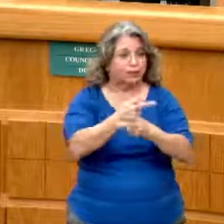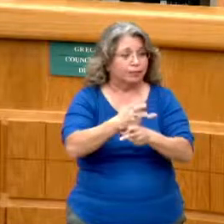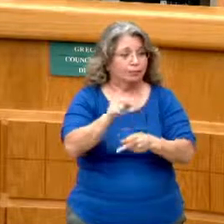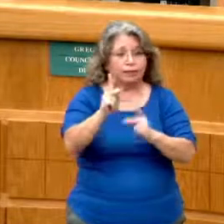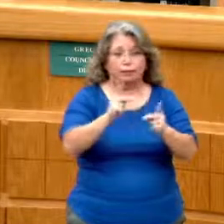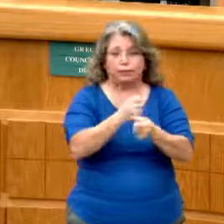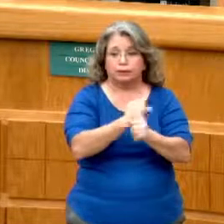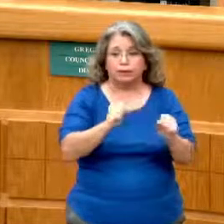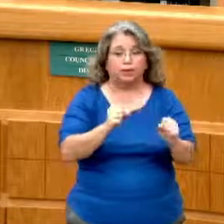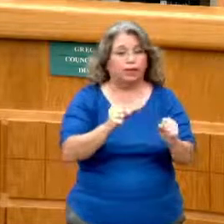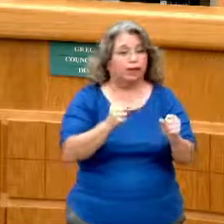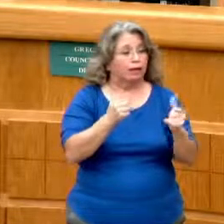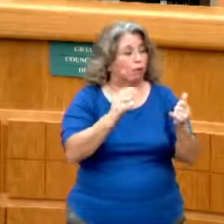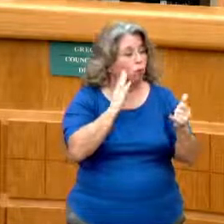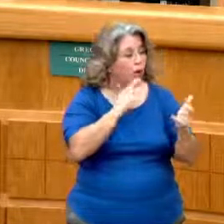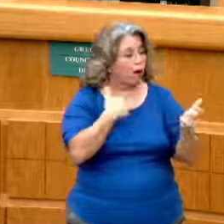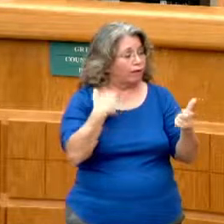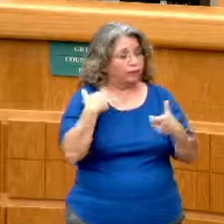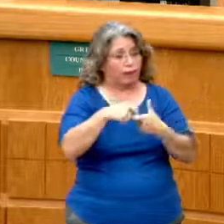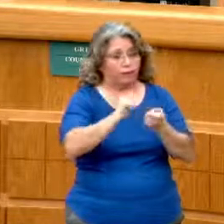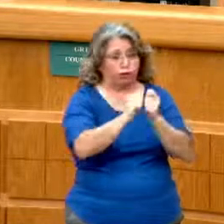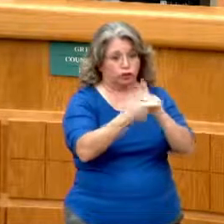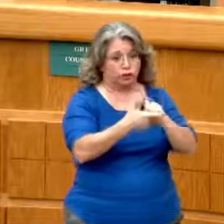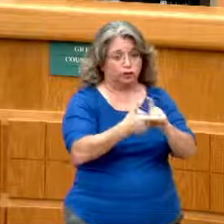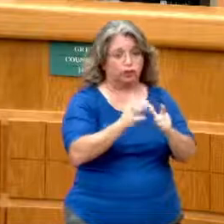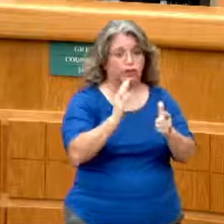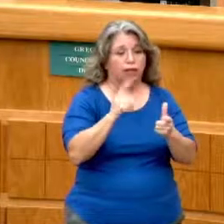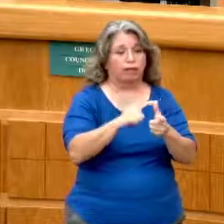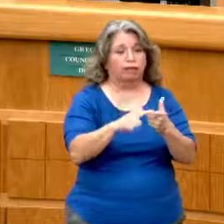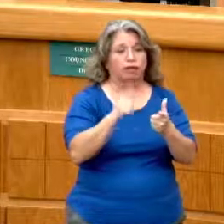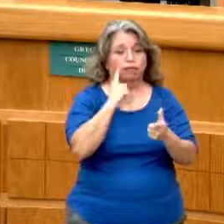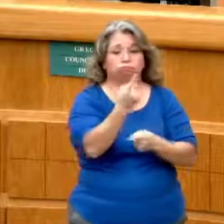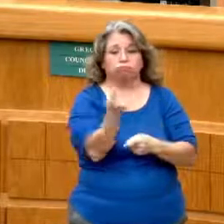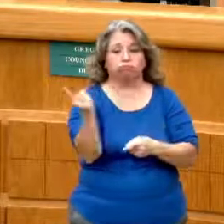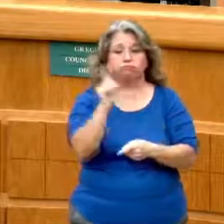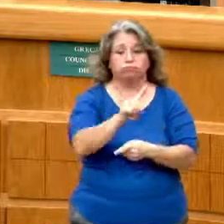translation, and then Nueces County Judge Barbara Canales will come up next.